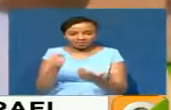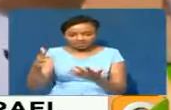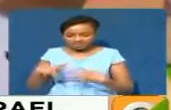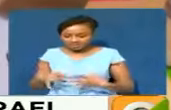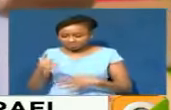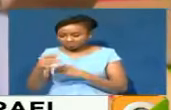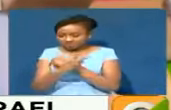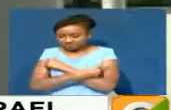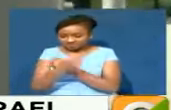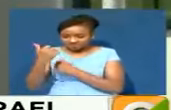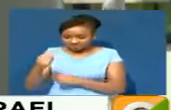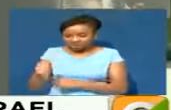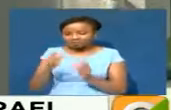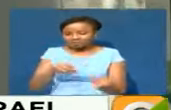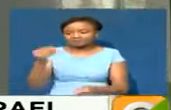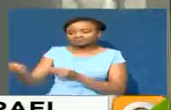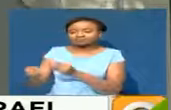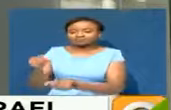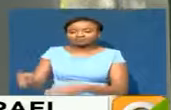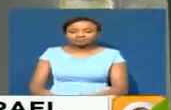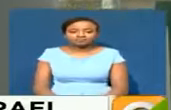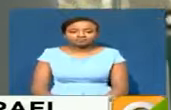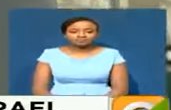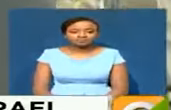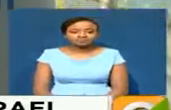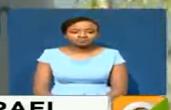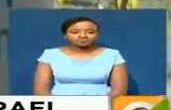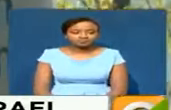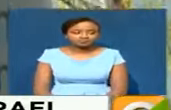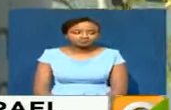countries with poor access to vaccines. Raquel Mugai, Citizen TV.